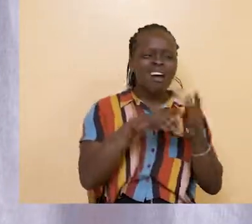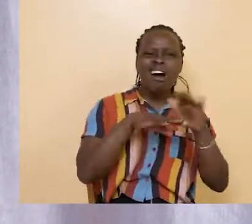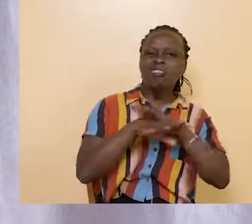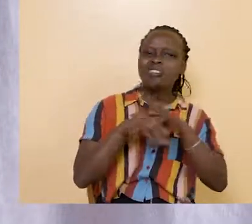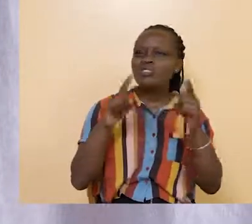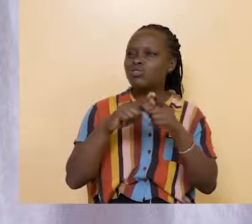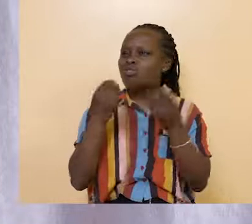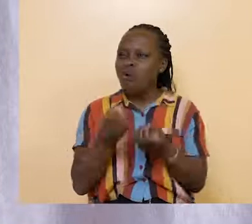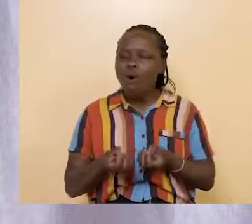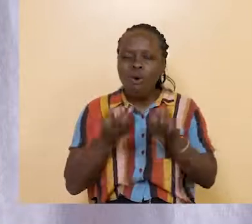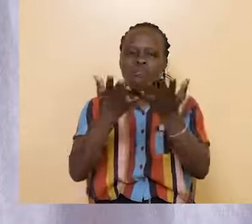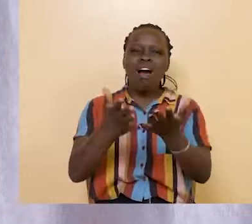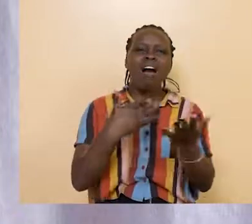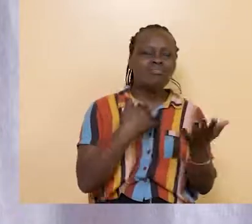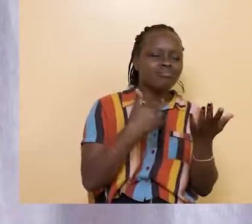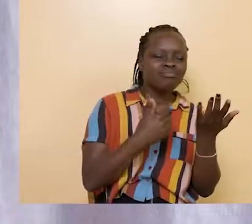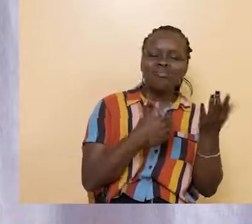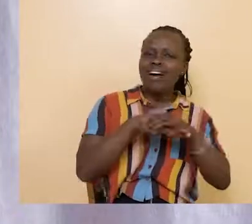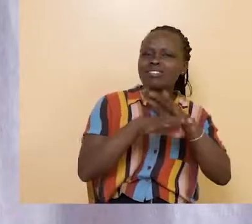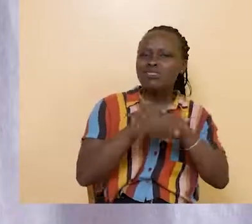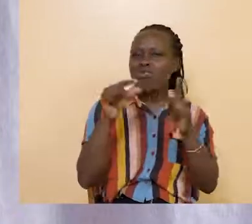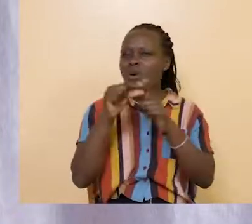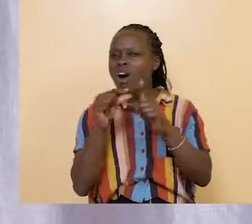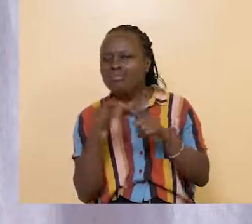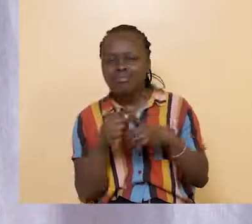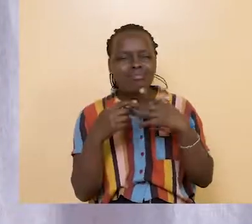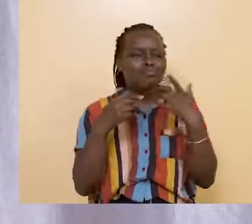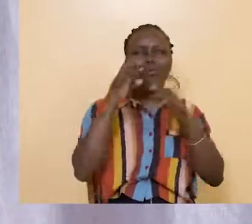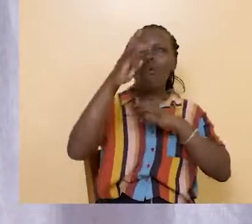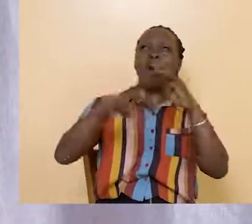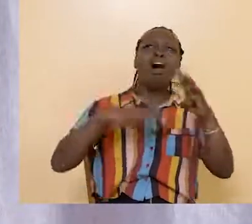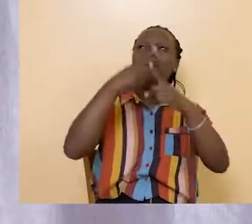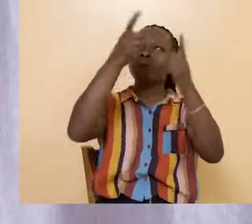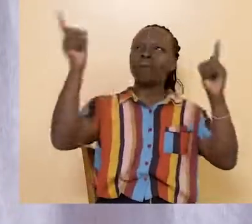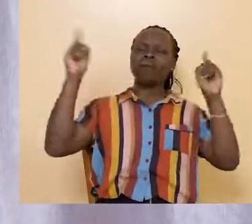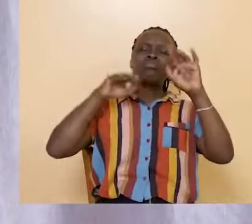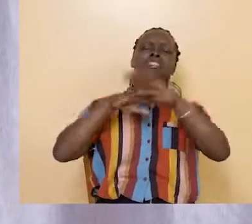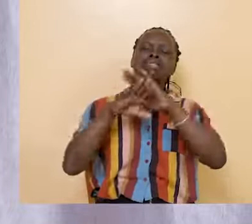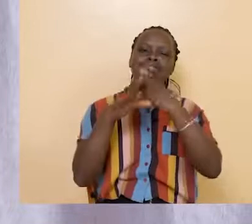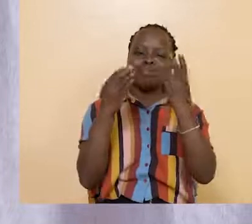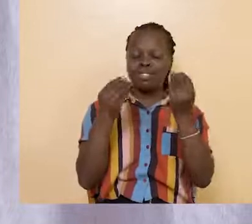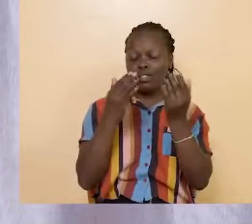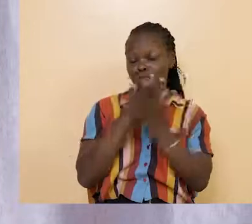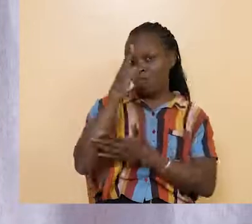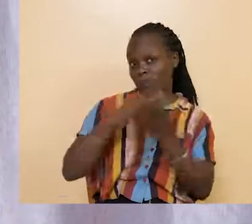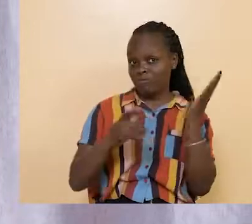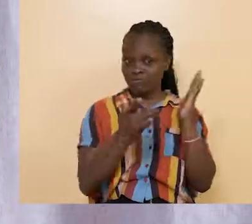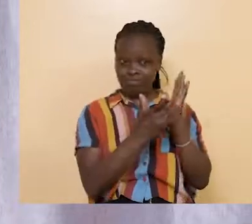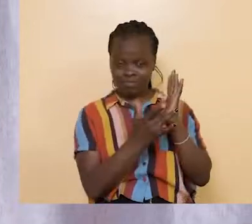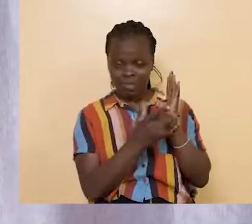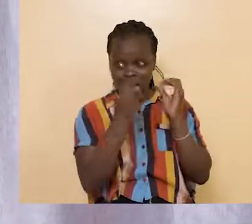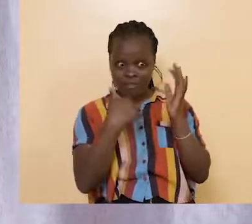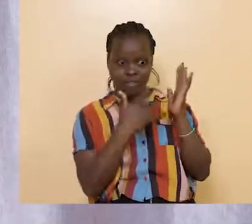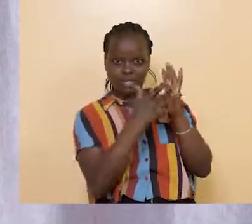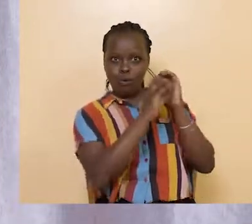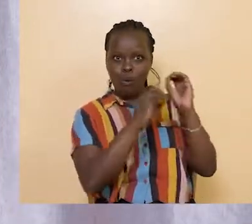to authors and their words and great minds and thinkers all across the world that we would never have been able to access if we didn't have